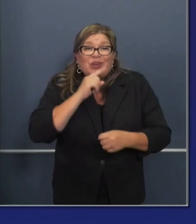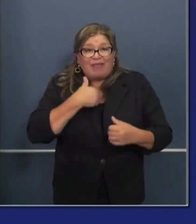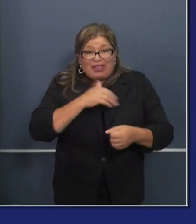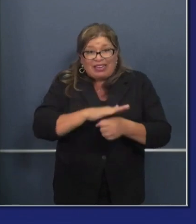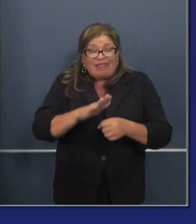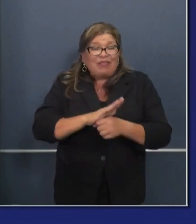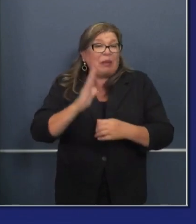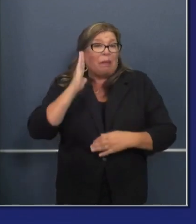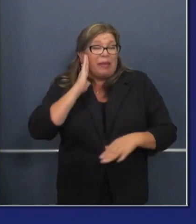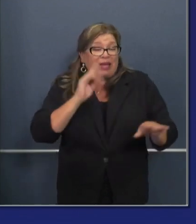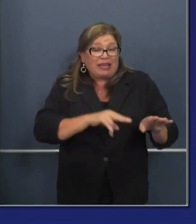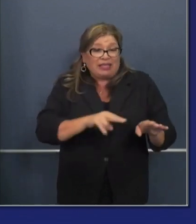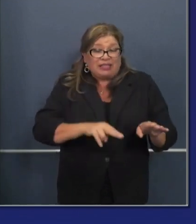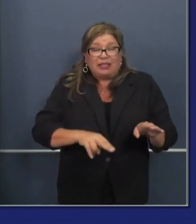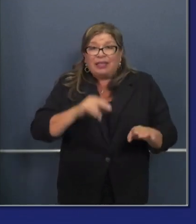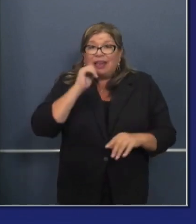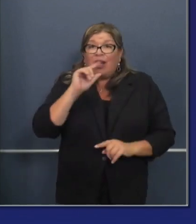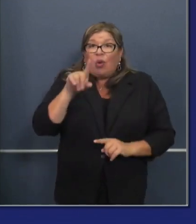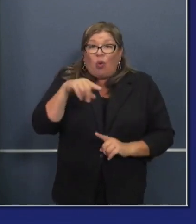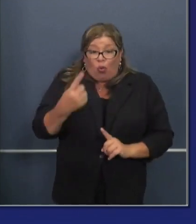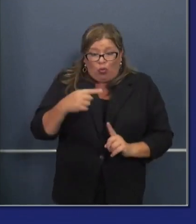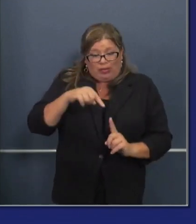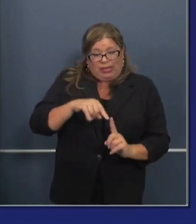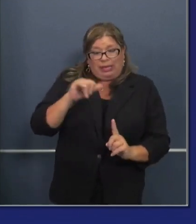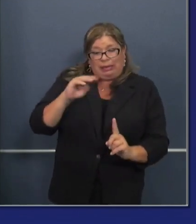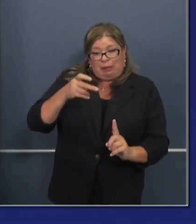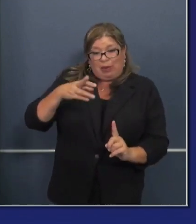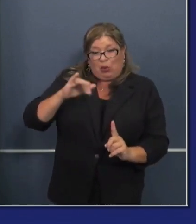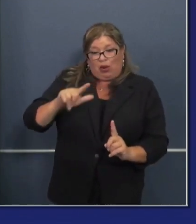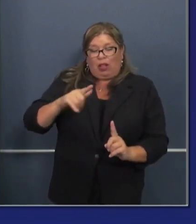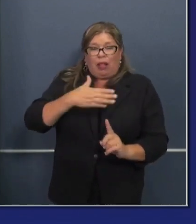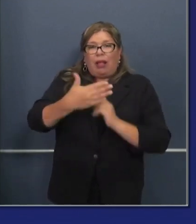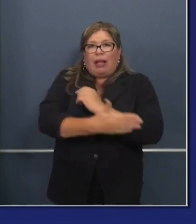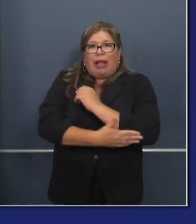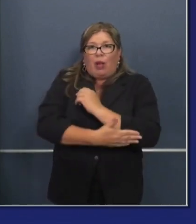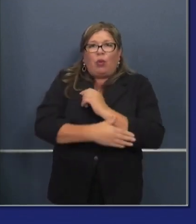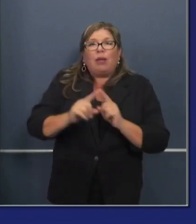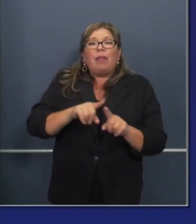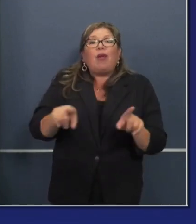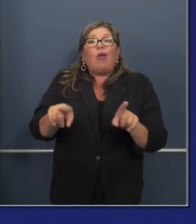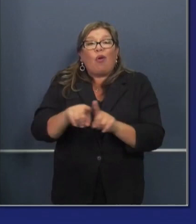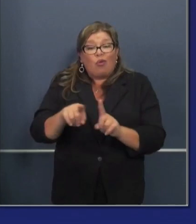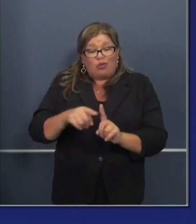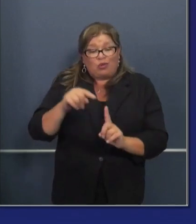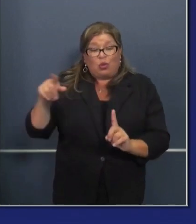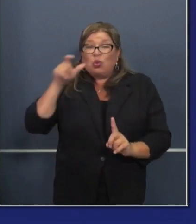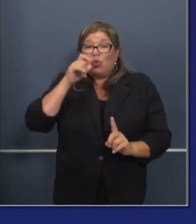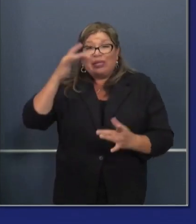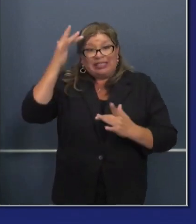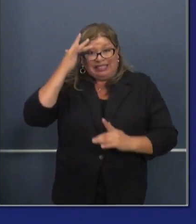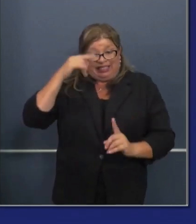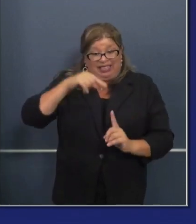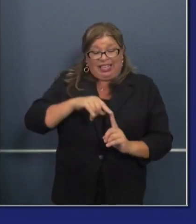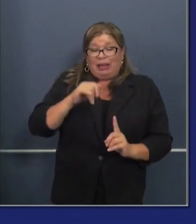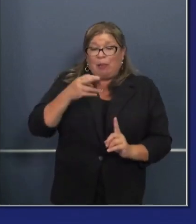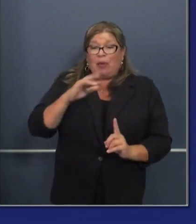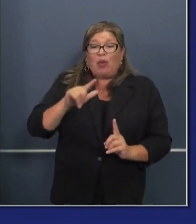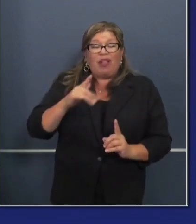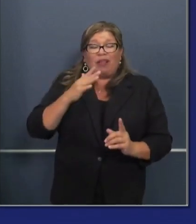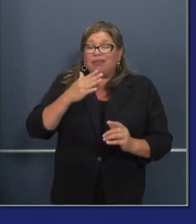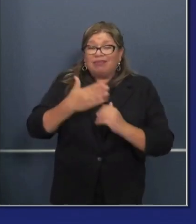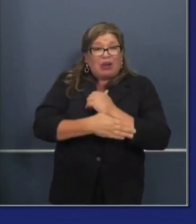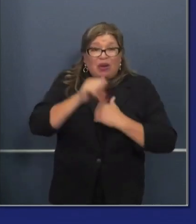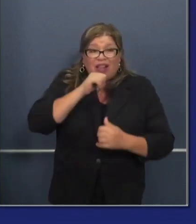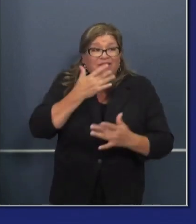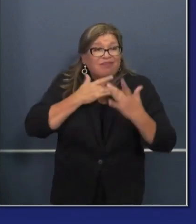within Imperial County, but also in surrounding counties that have really stepped up and taken patients who've been sick in